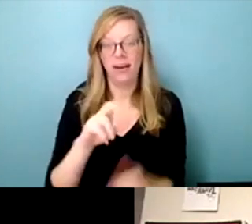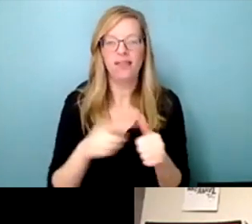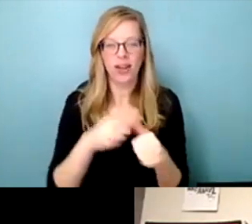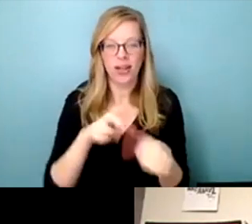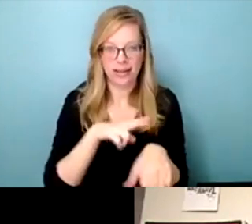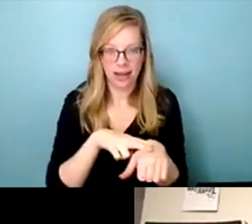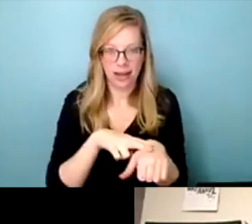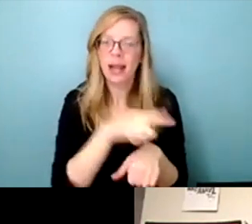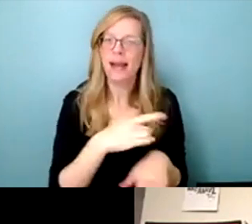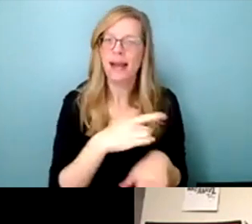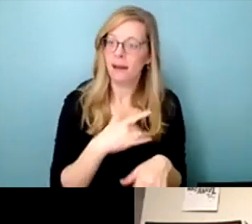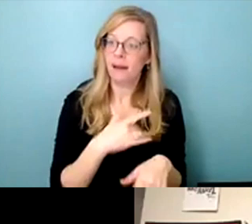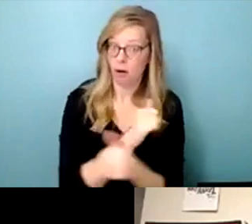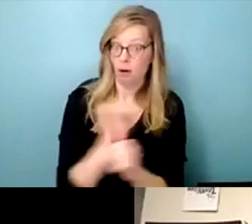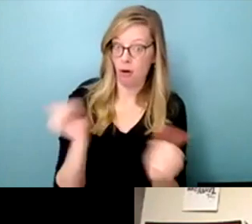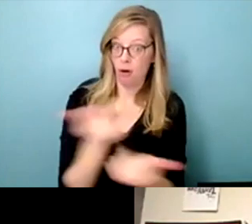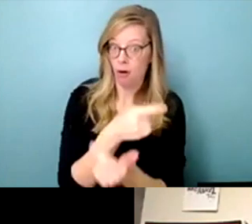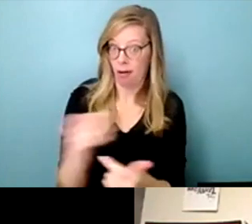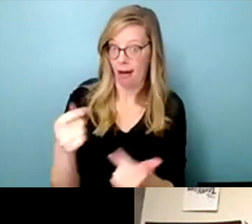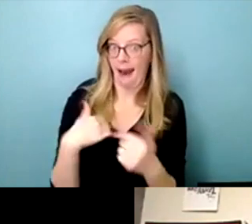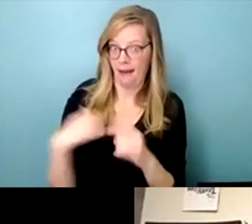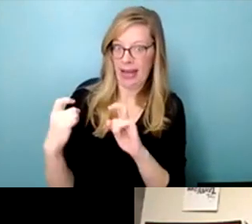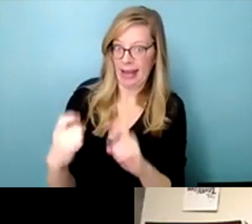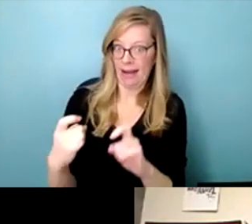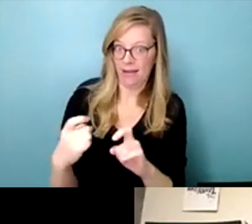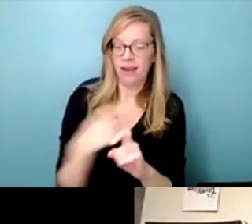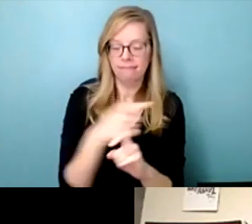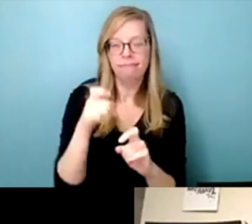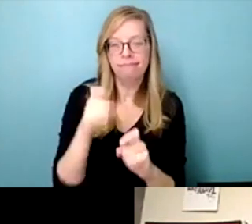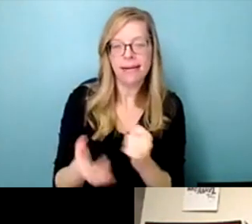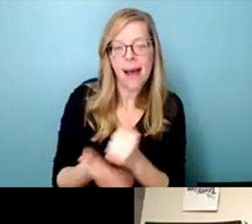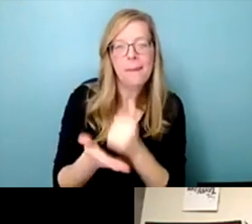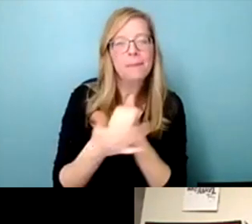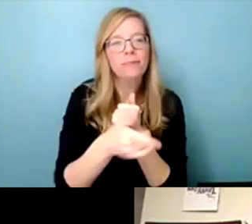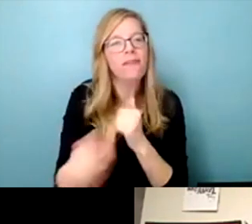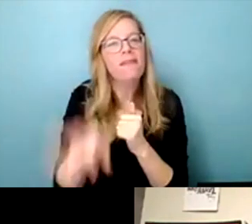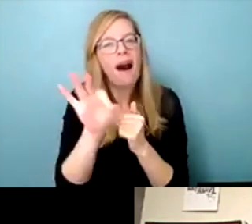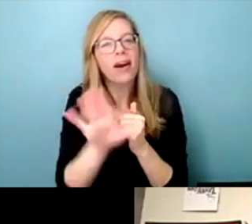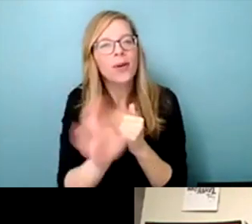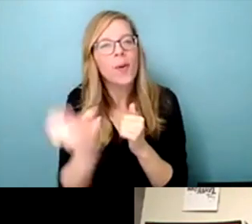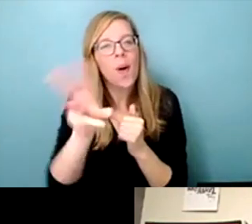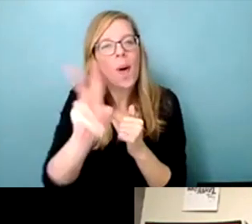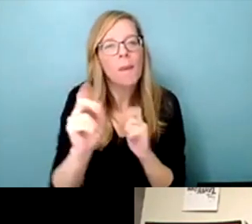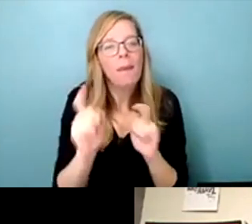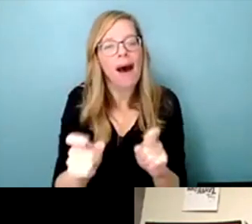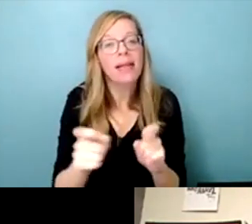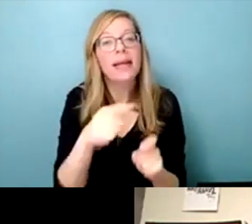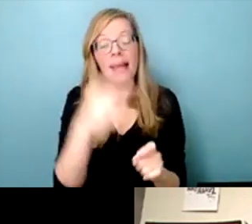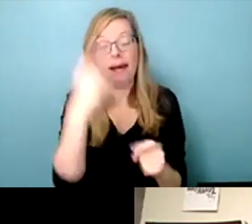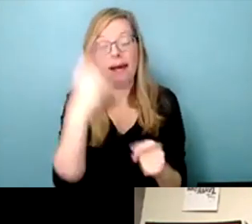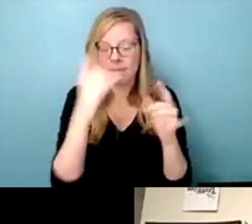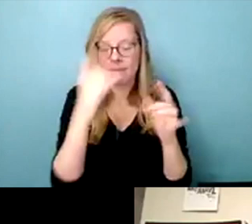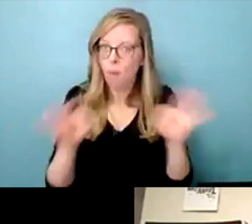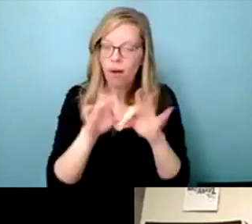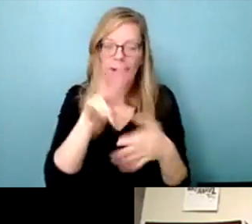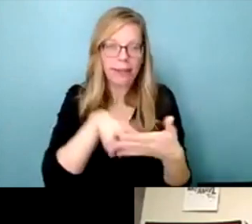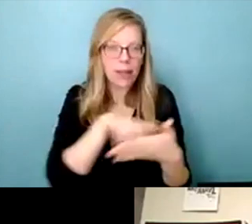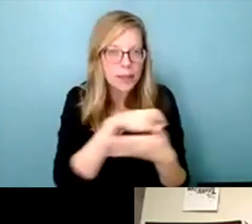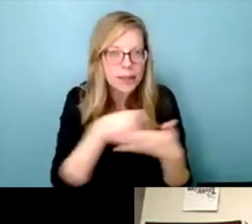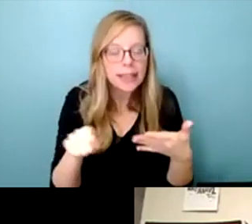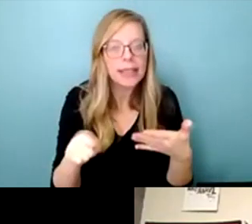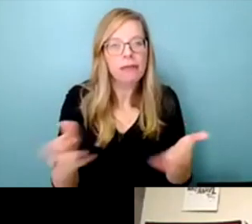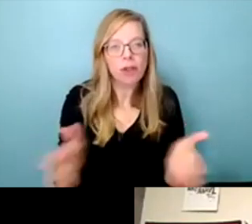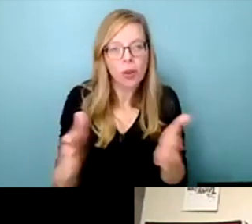path to discover their own. He is solutions-oriented and passionate about building systems, literacy, encouraging volunteerism,